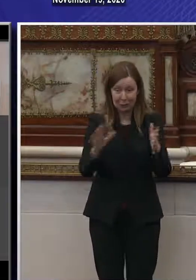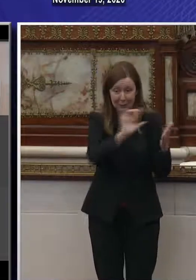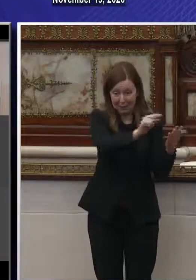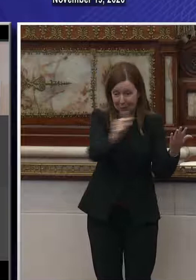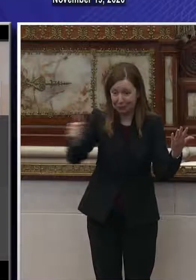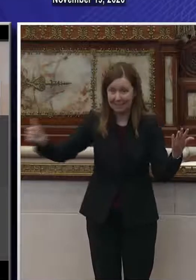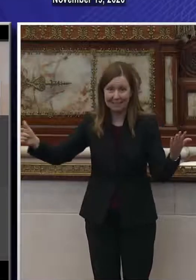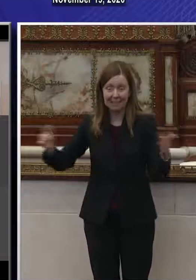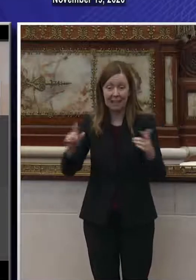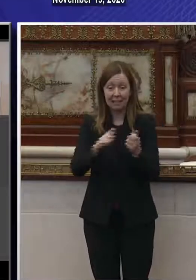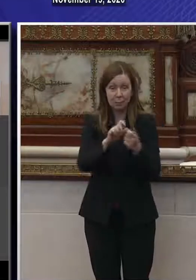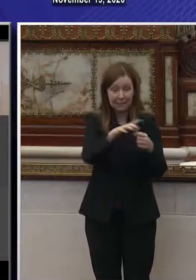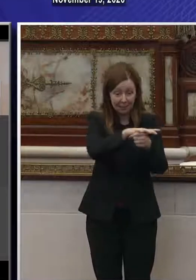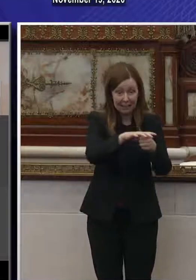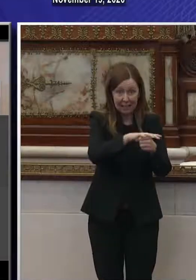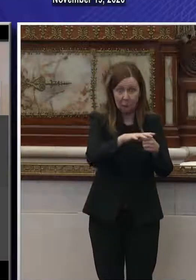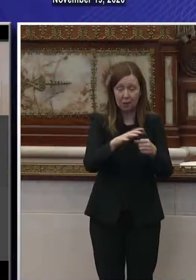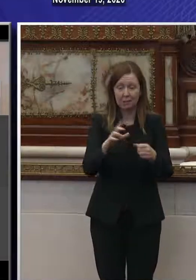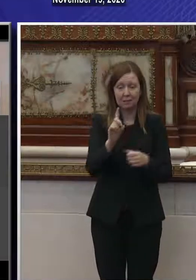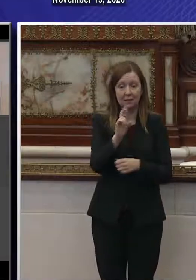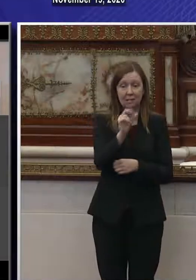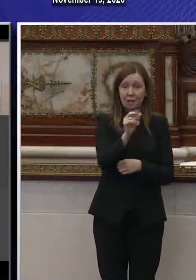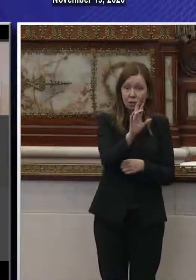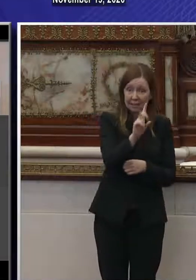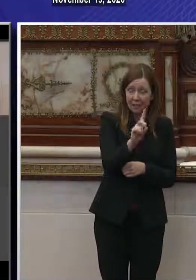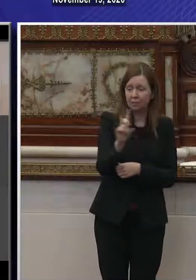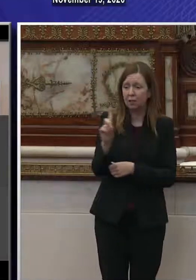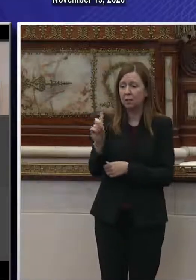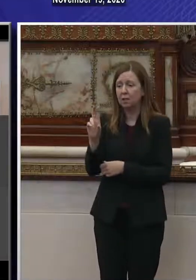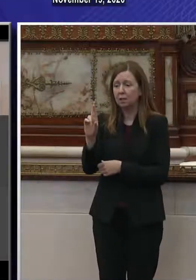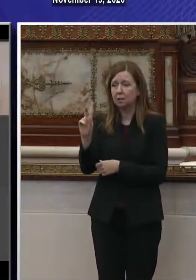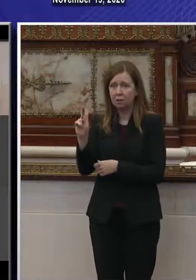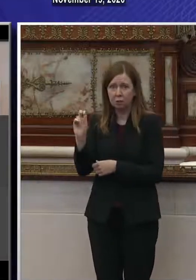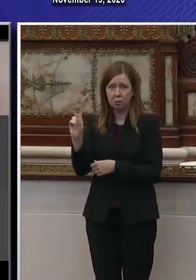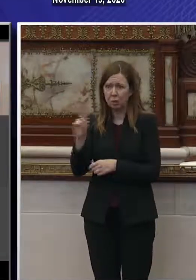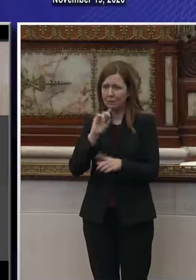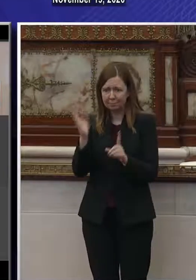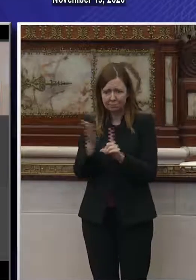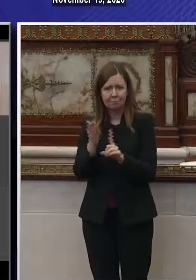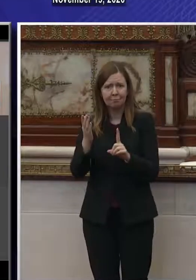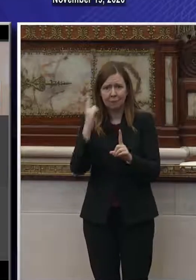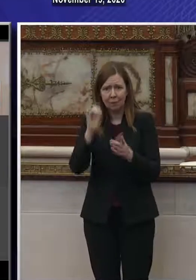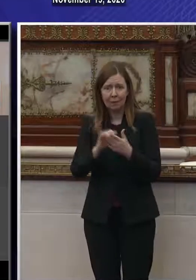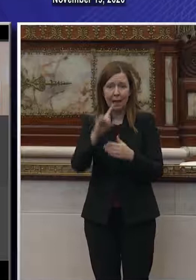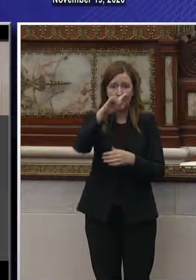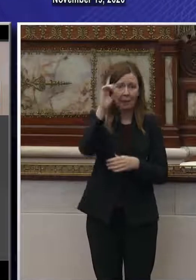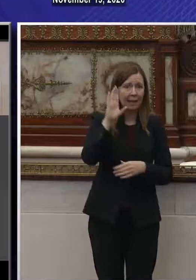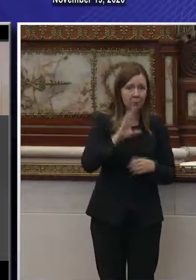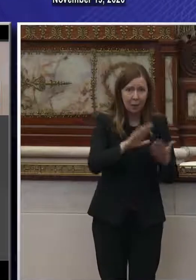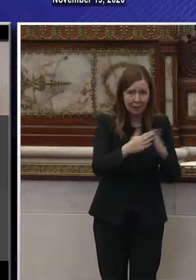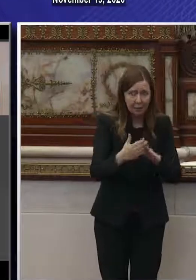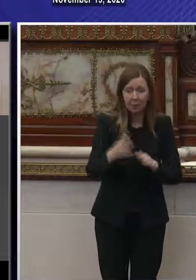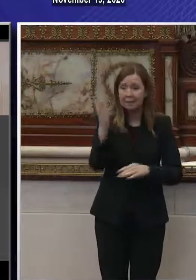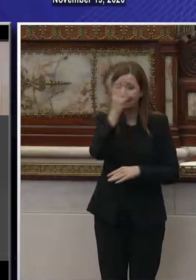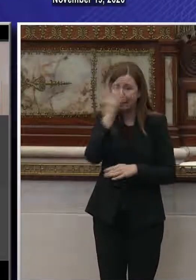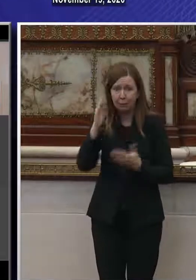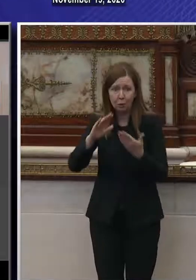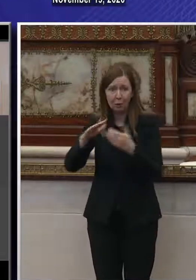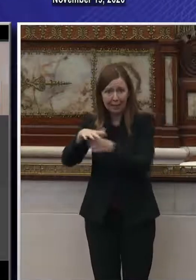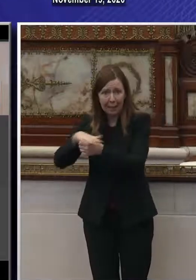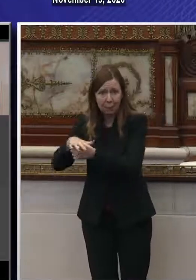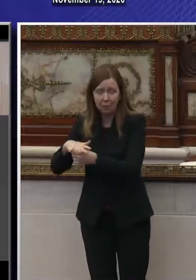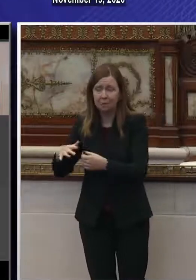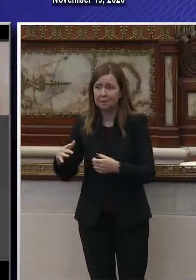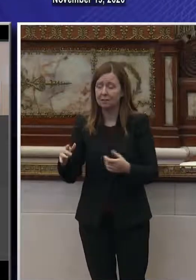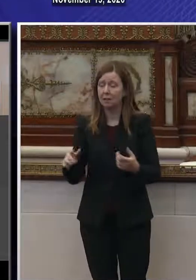as I think Dr. Stanford and Dr. Koo, you've made such a compelling case for, in our Black and brown neighborhoods and immigrant neighborhoods in